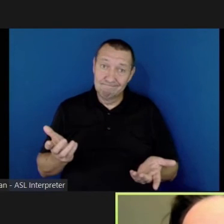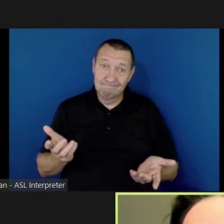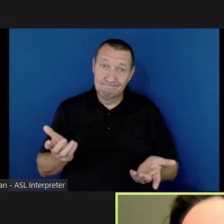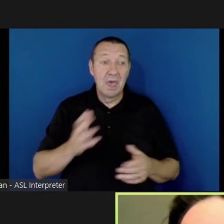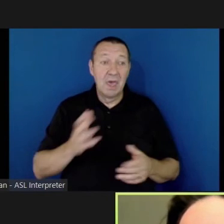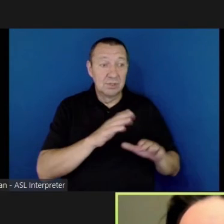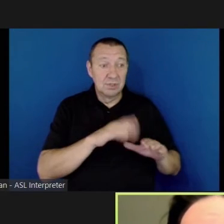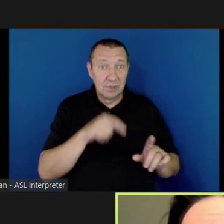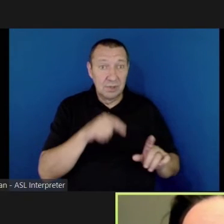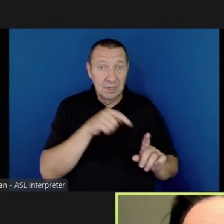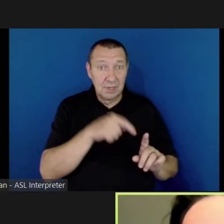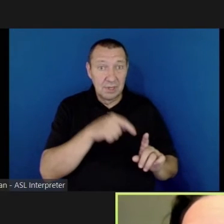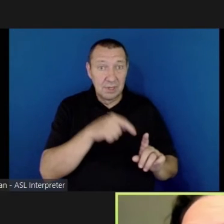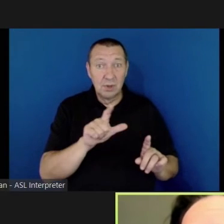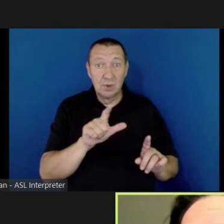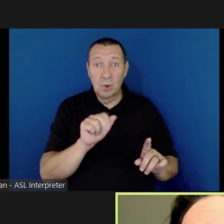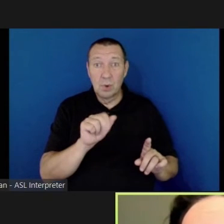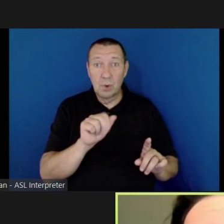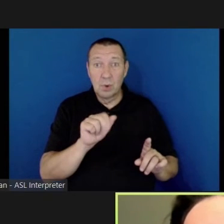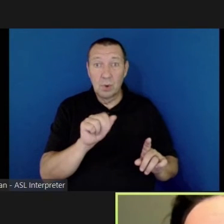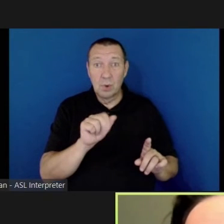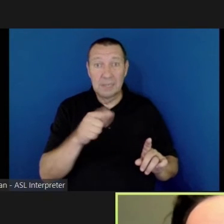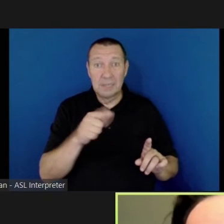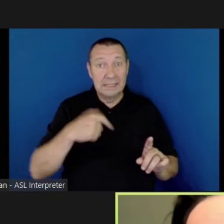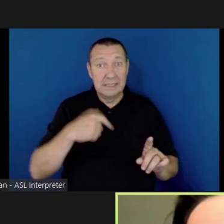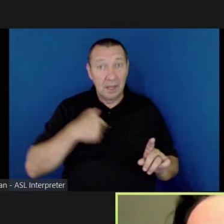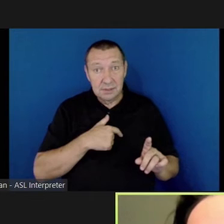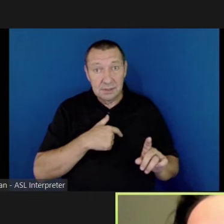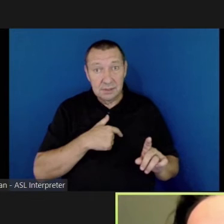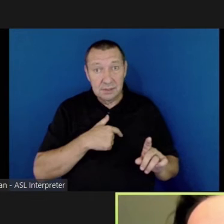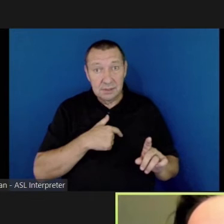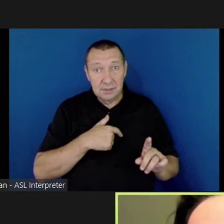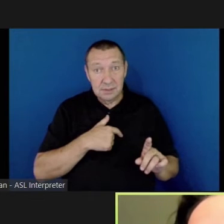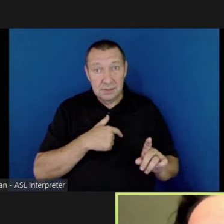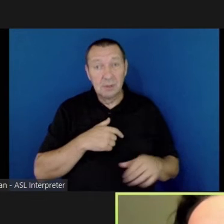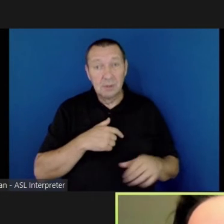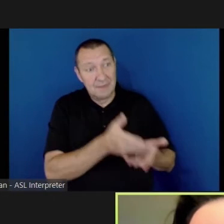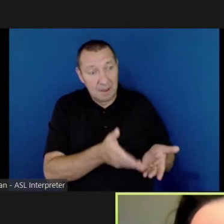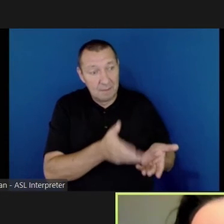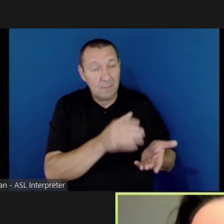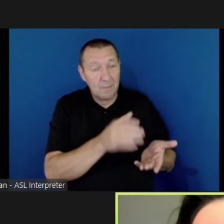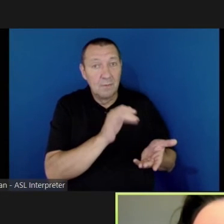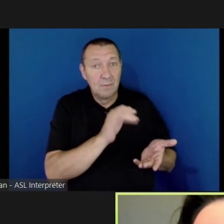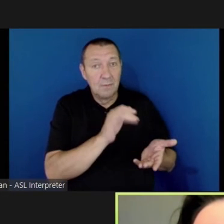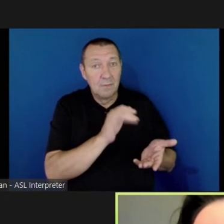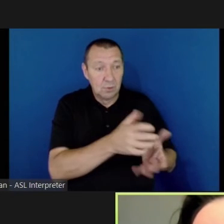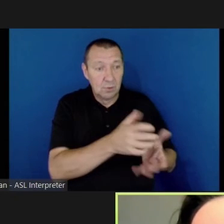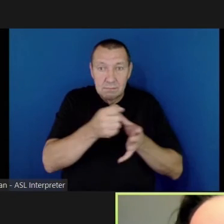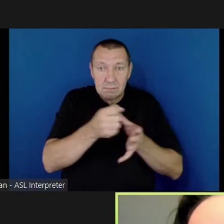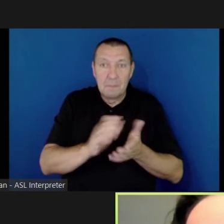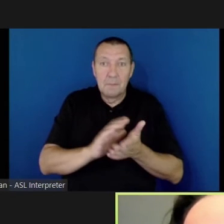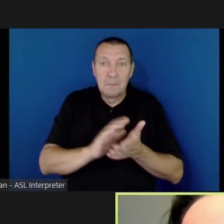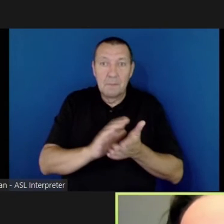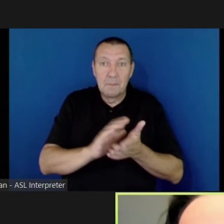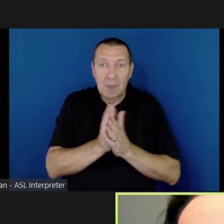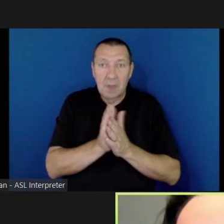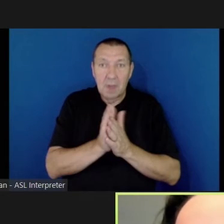don't only need us, but we need them to step up as protagonists of change.